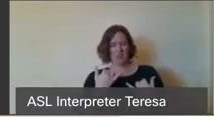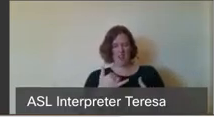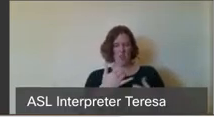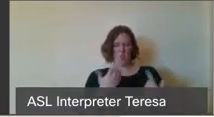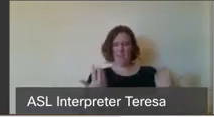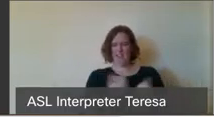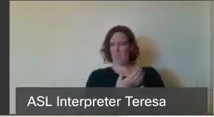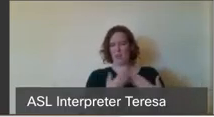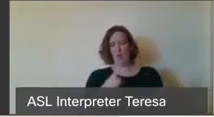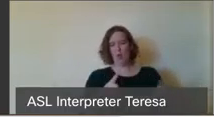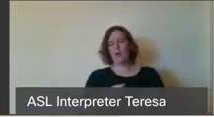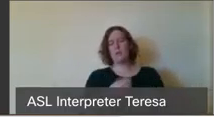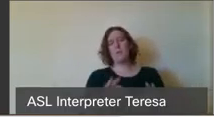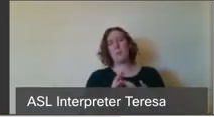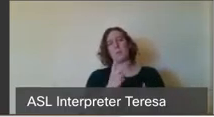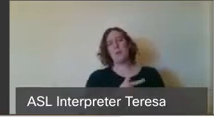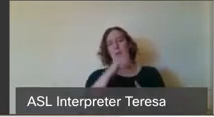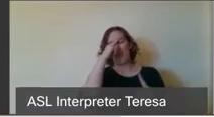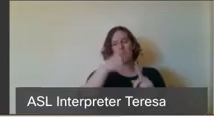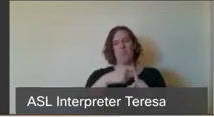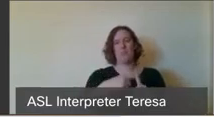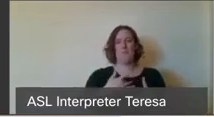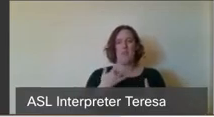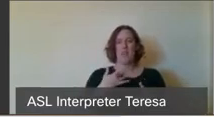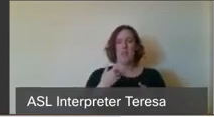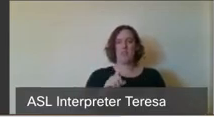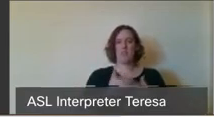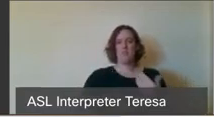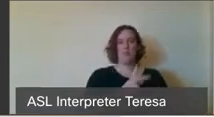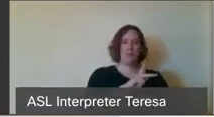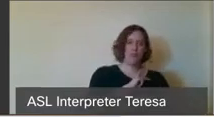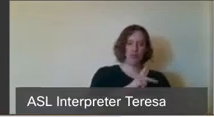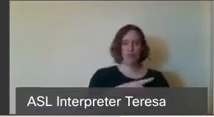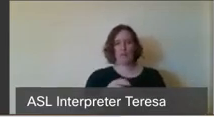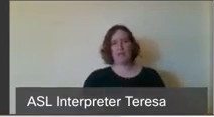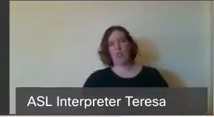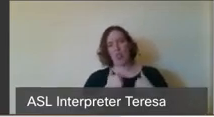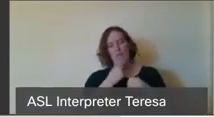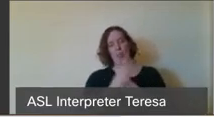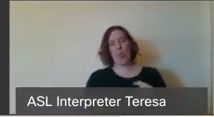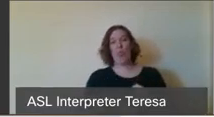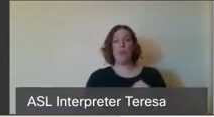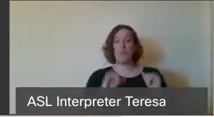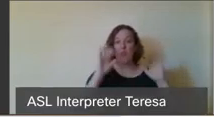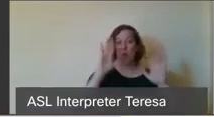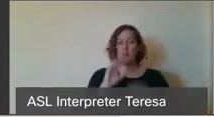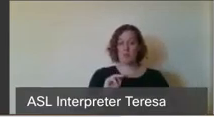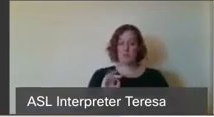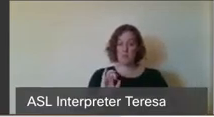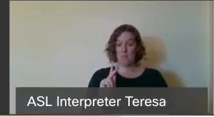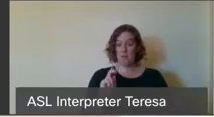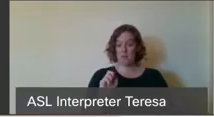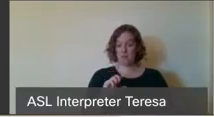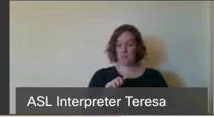keep that cheerful and optimistic spirit as we go through our personal and professional life. So this is awesome. Mike, you want to take the next question or how do you want